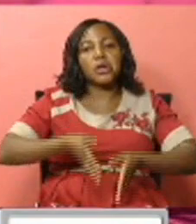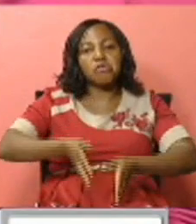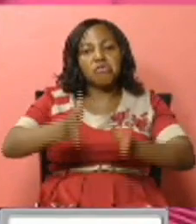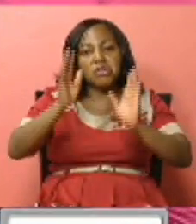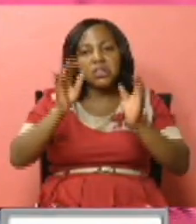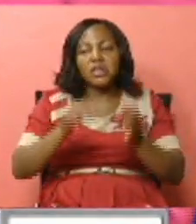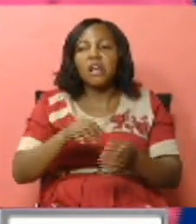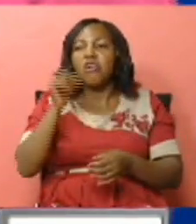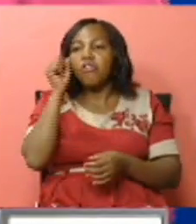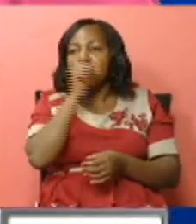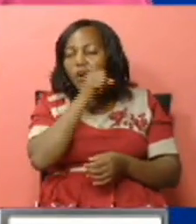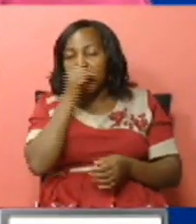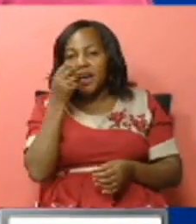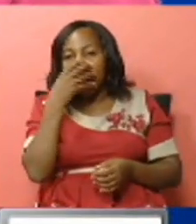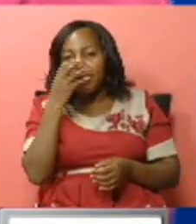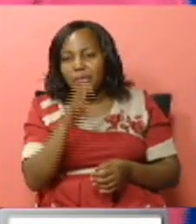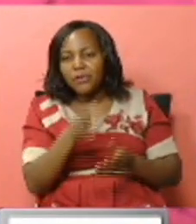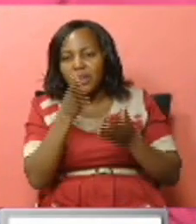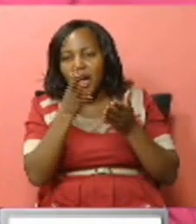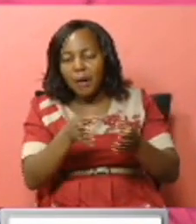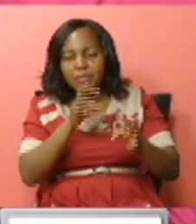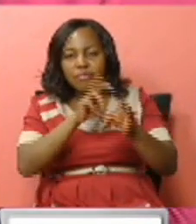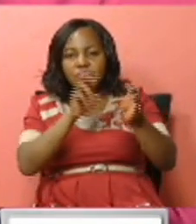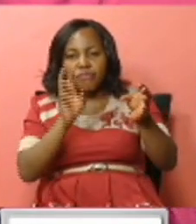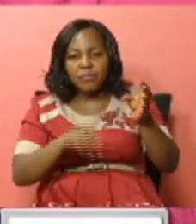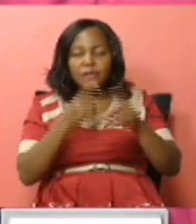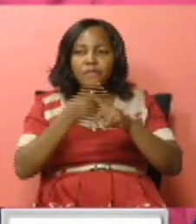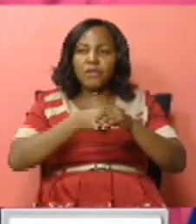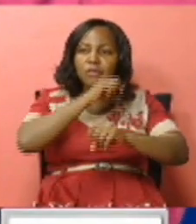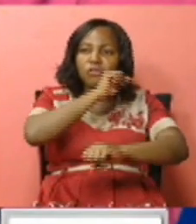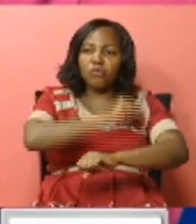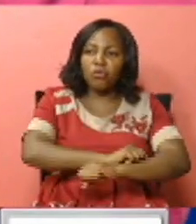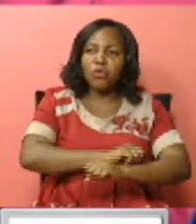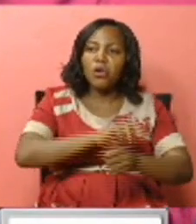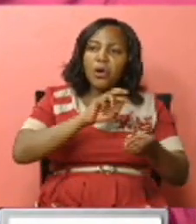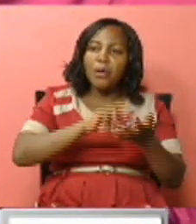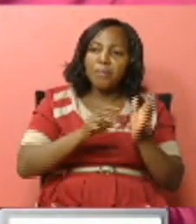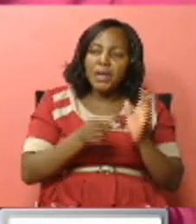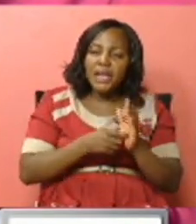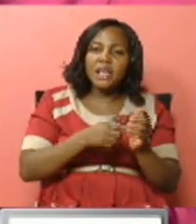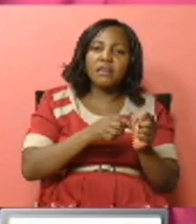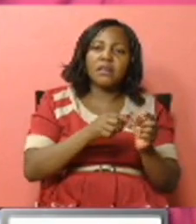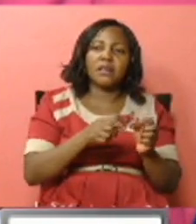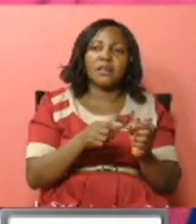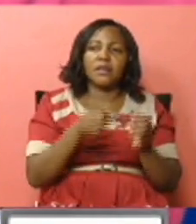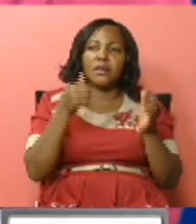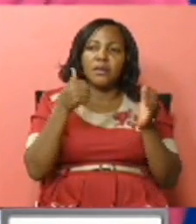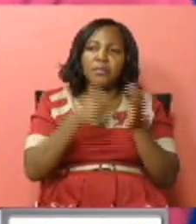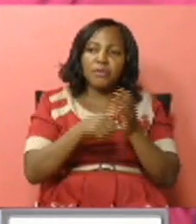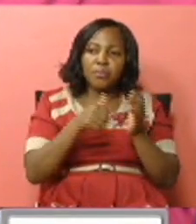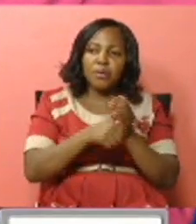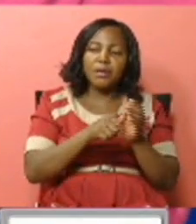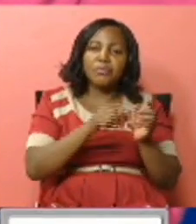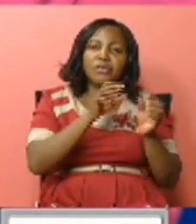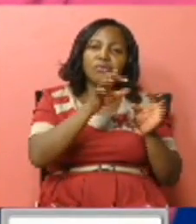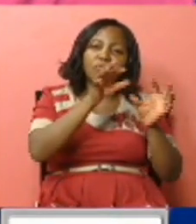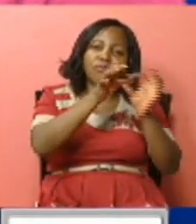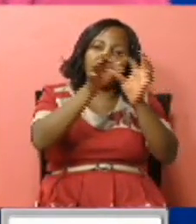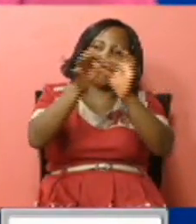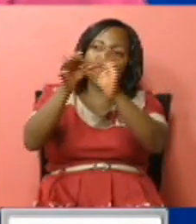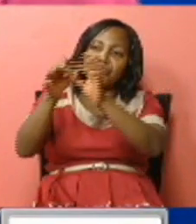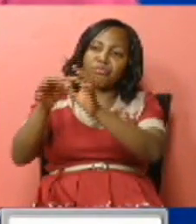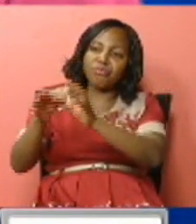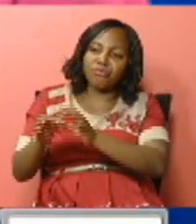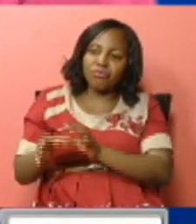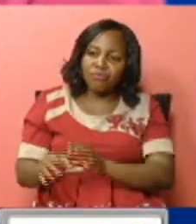drug abuse and them dropping out of school, which means that there's been really a series of them staying